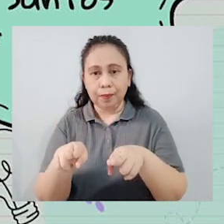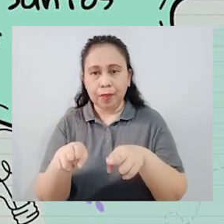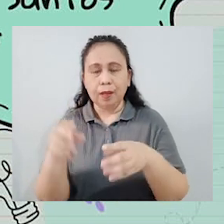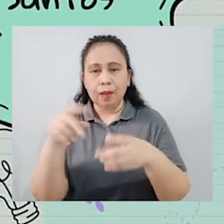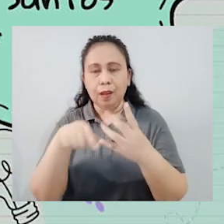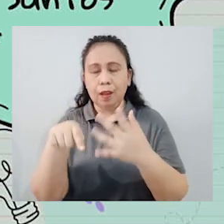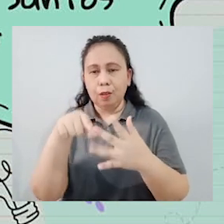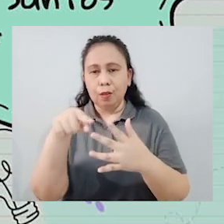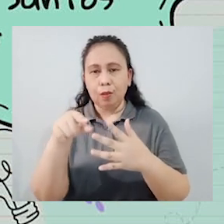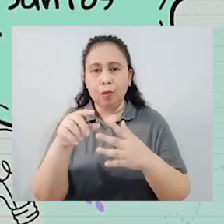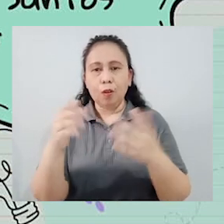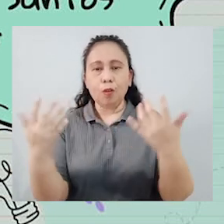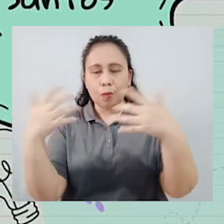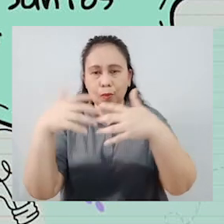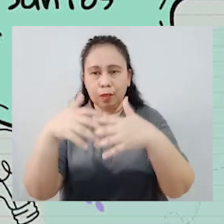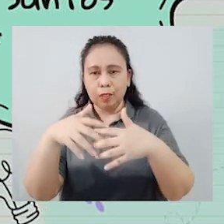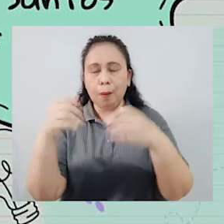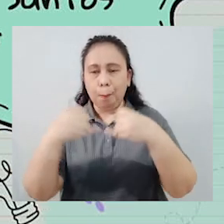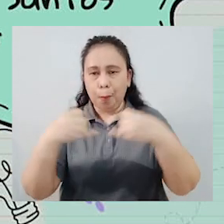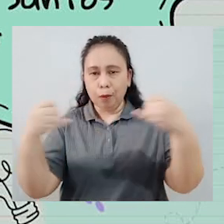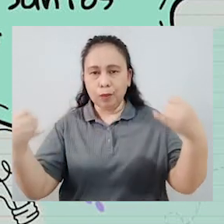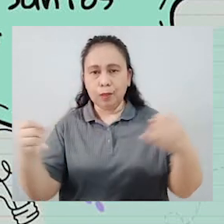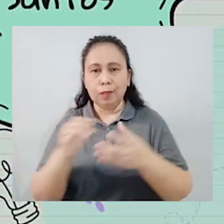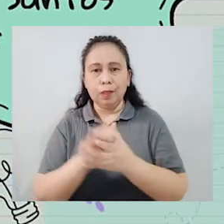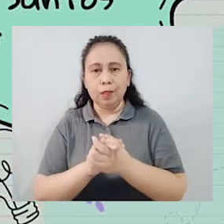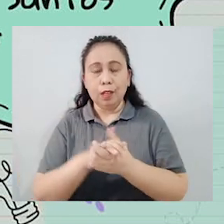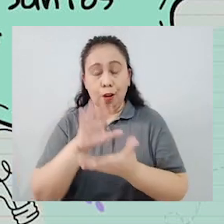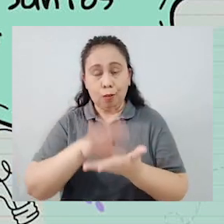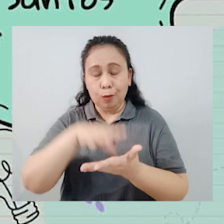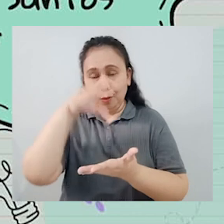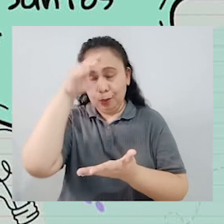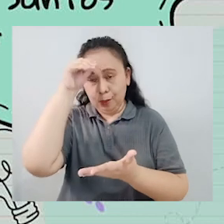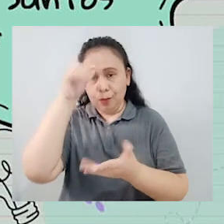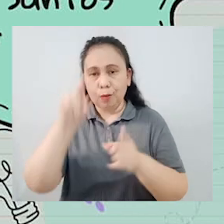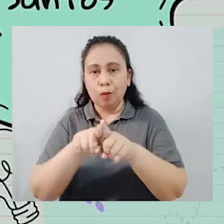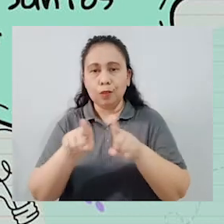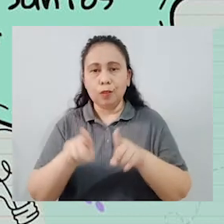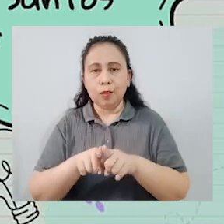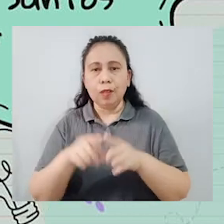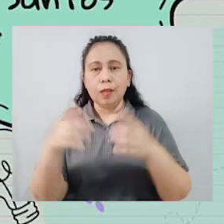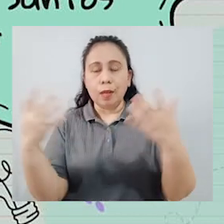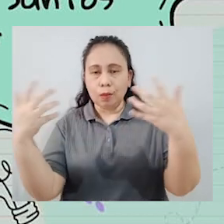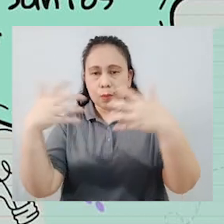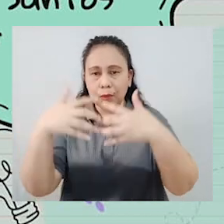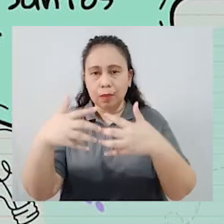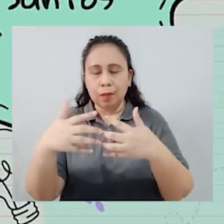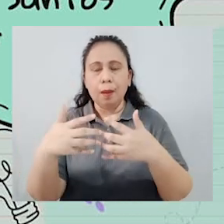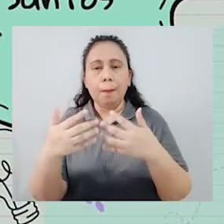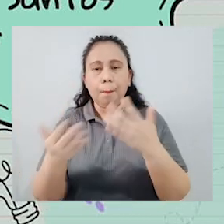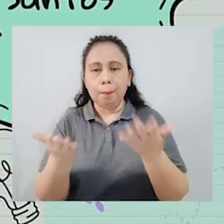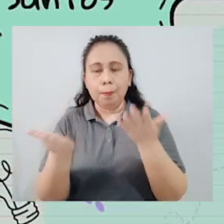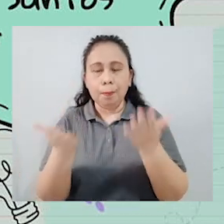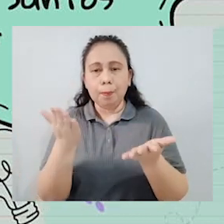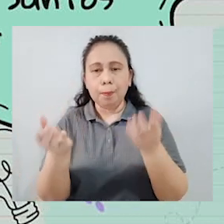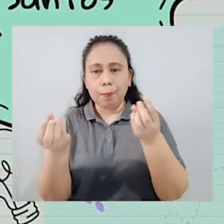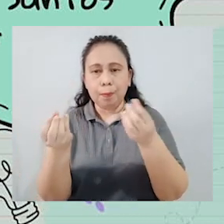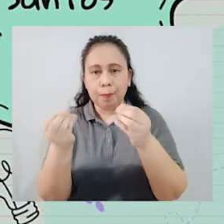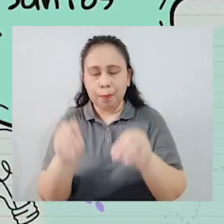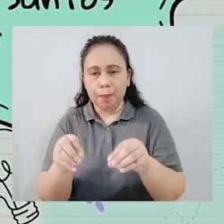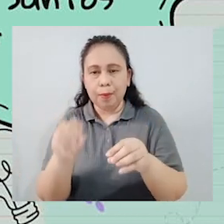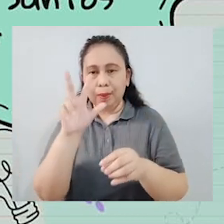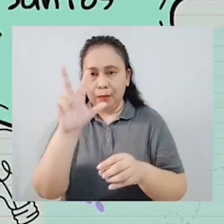plate boundary. We also have learned that convergence may occur in 3 different